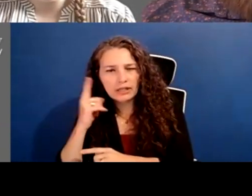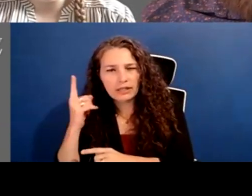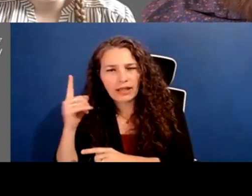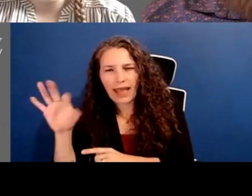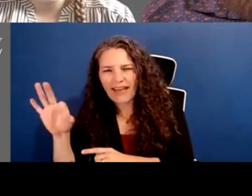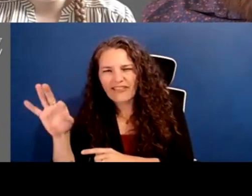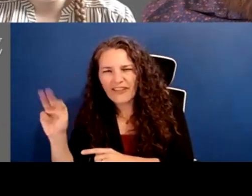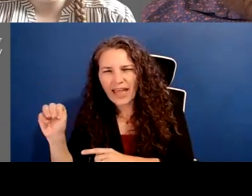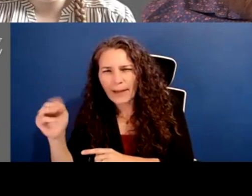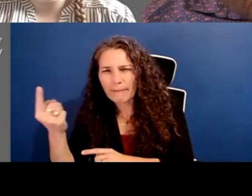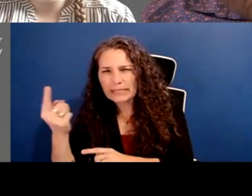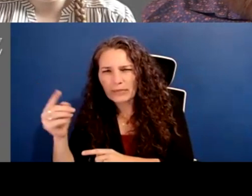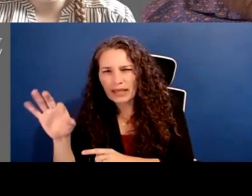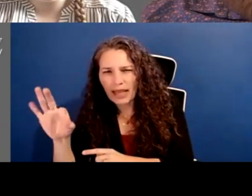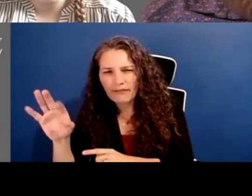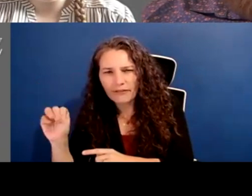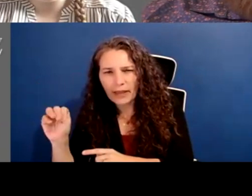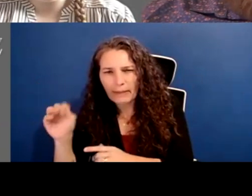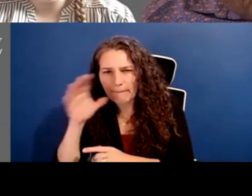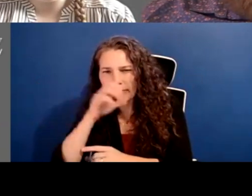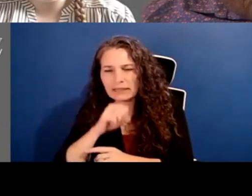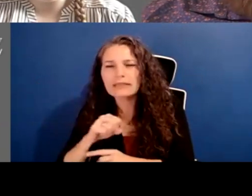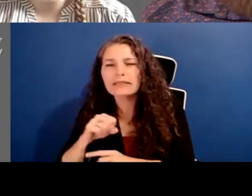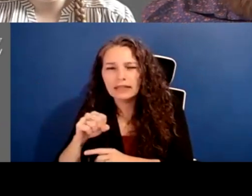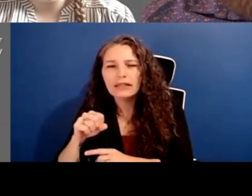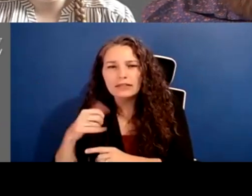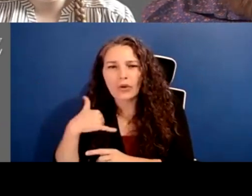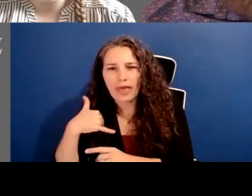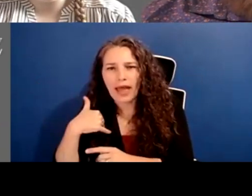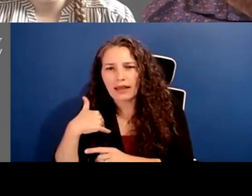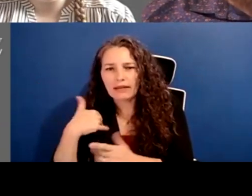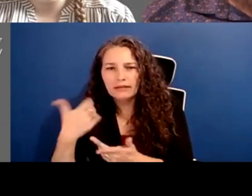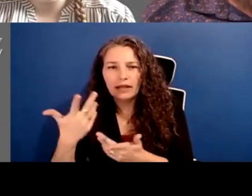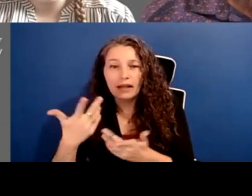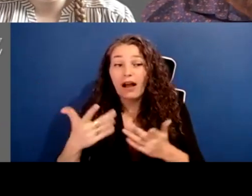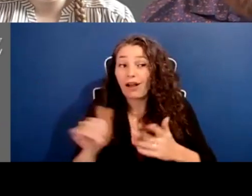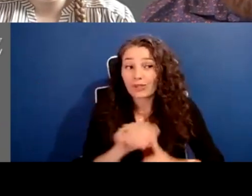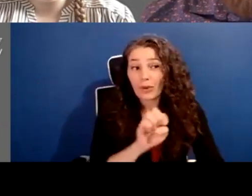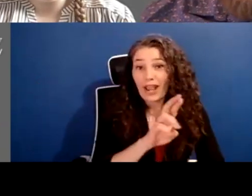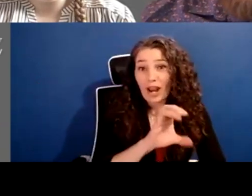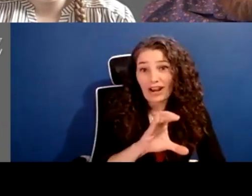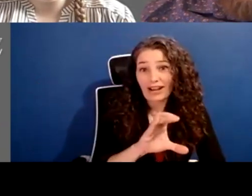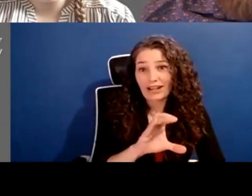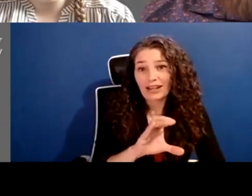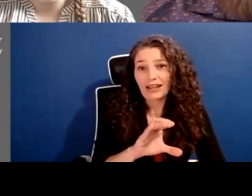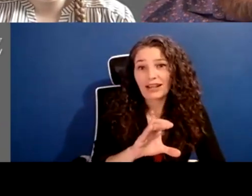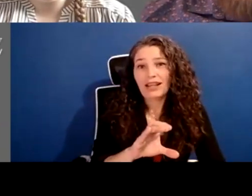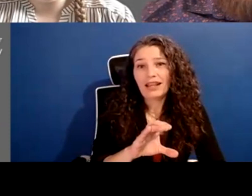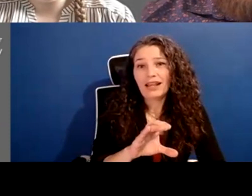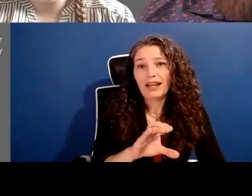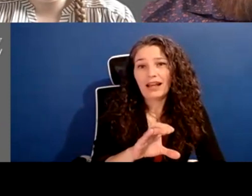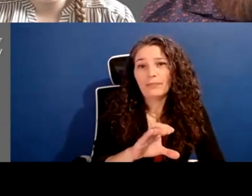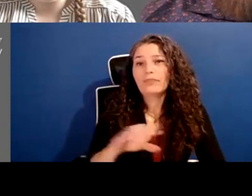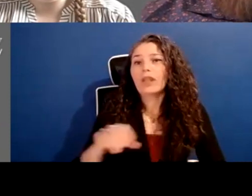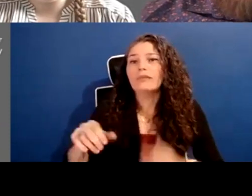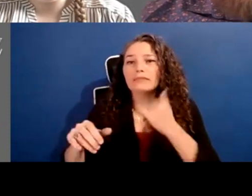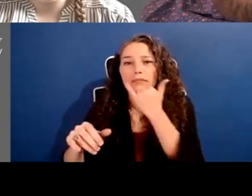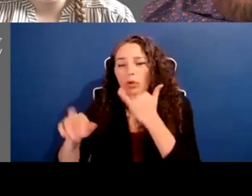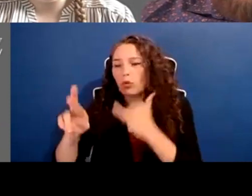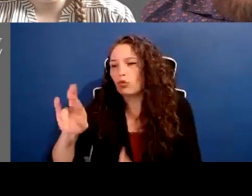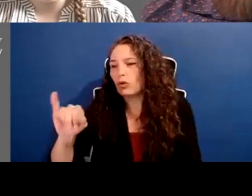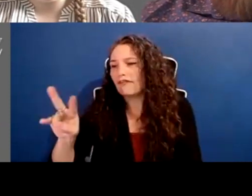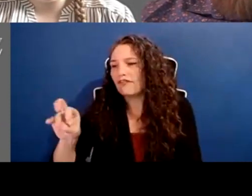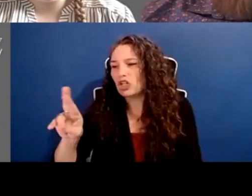know we have software that RespectAbility has access to that Eric can probably talk to us more about. But